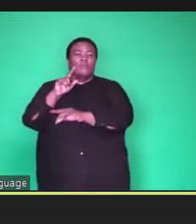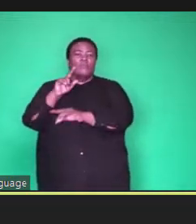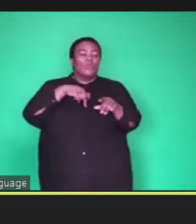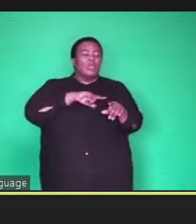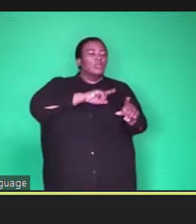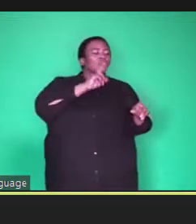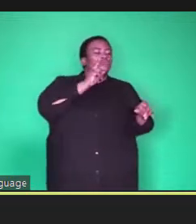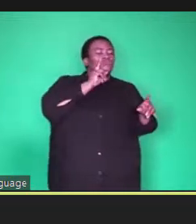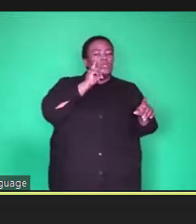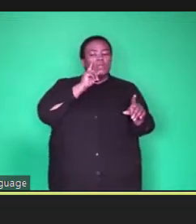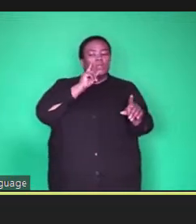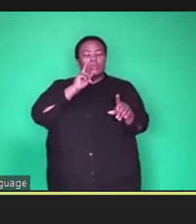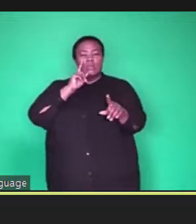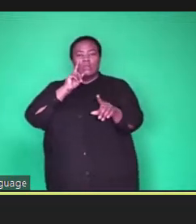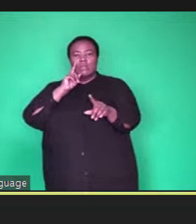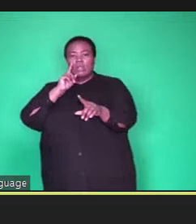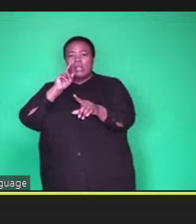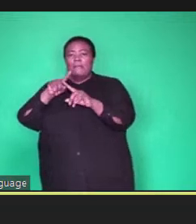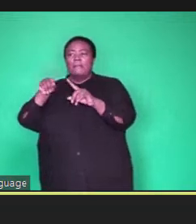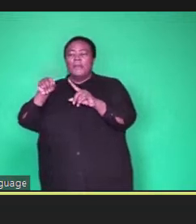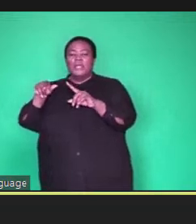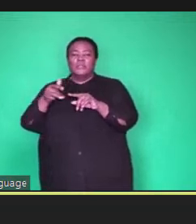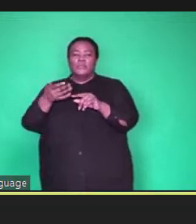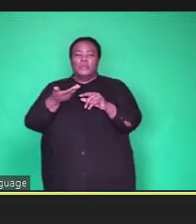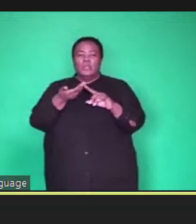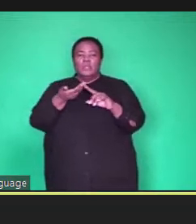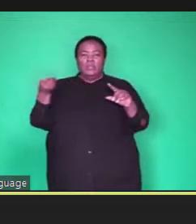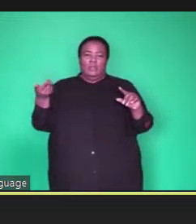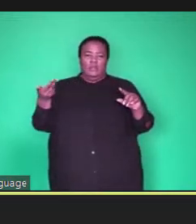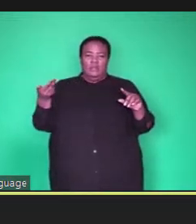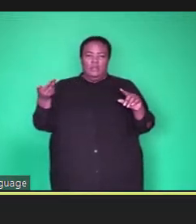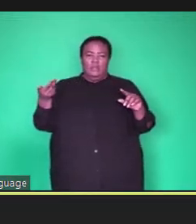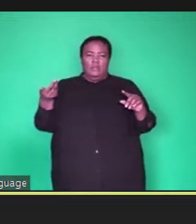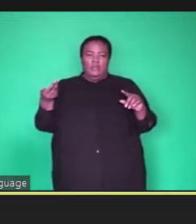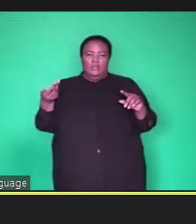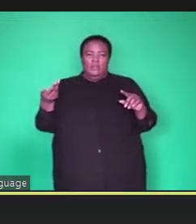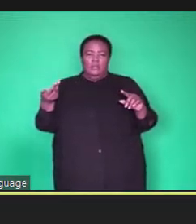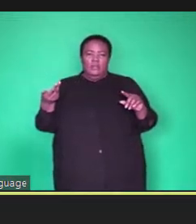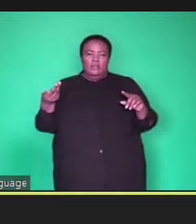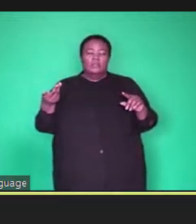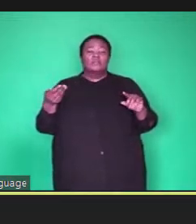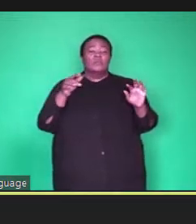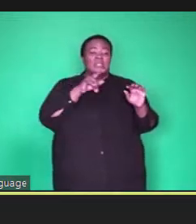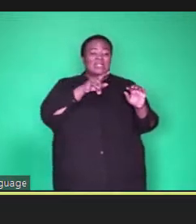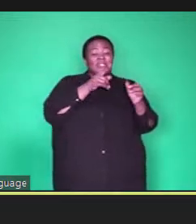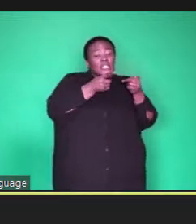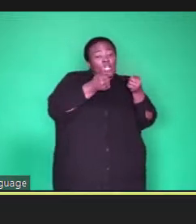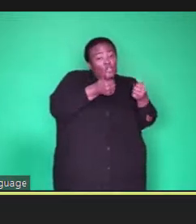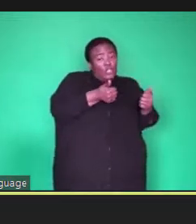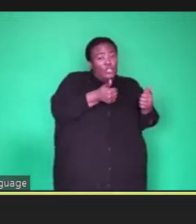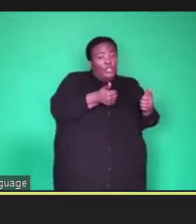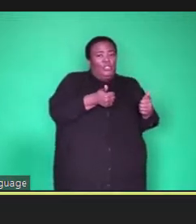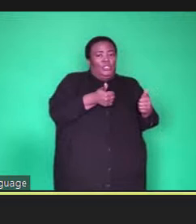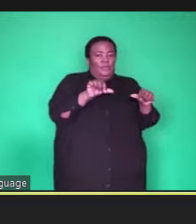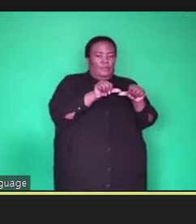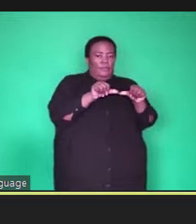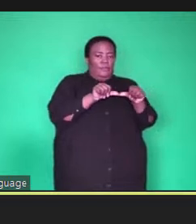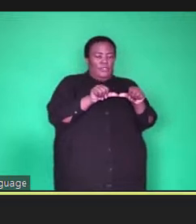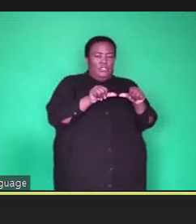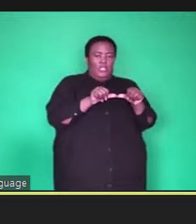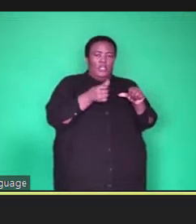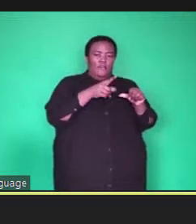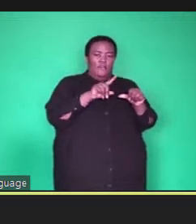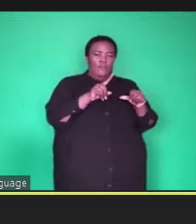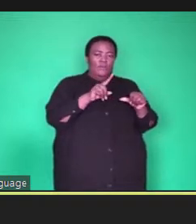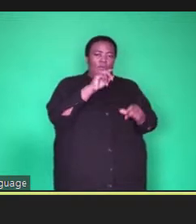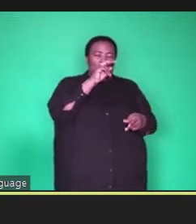we've discriminated from the permanent to the temporary here. So this is a very good measure of temporary out migration